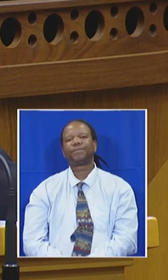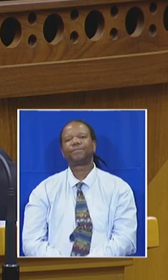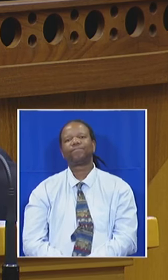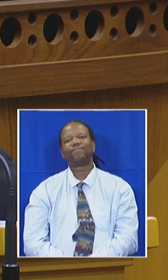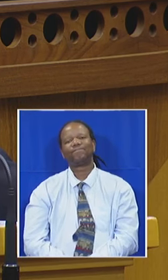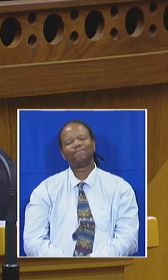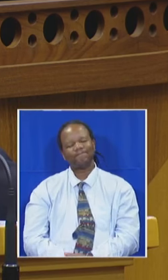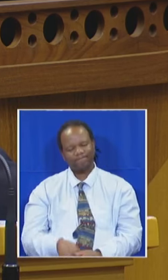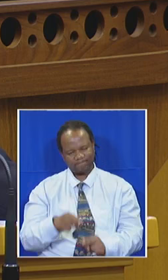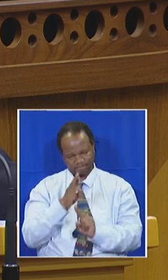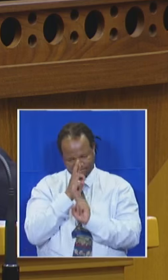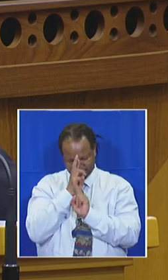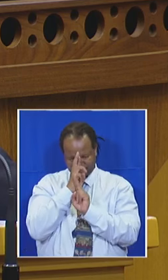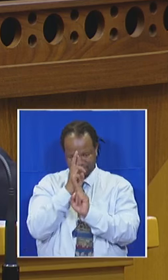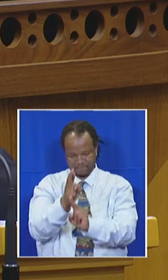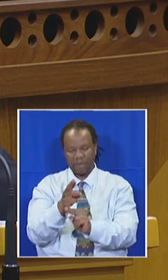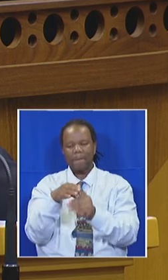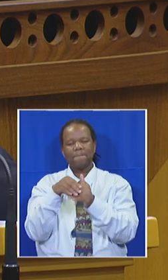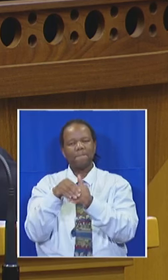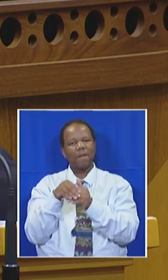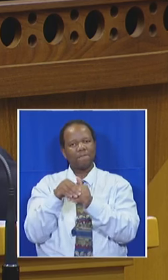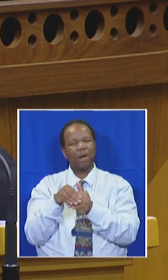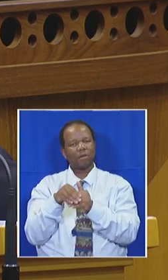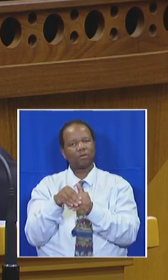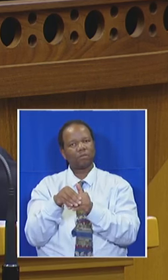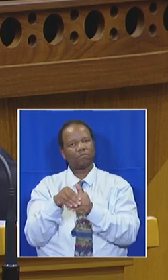Honorable members, we remain committed